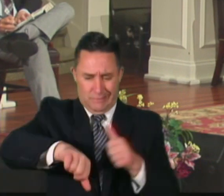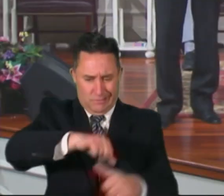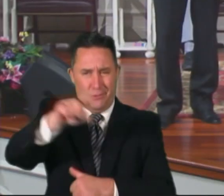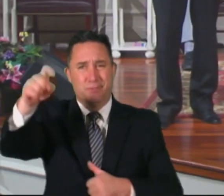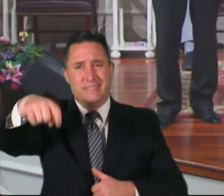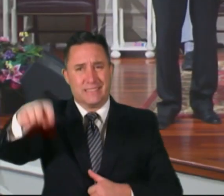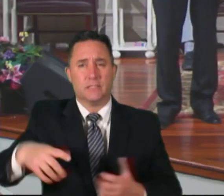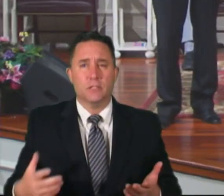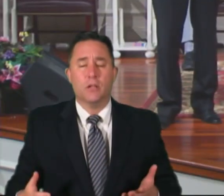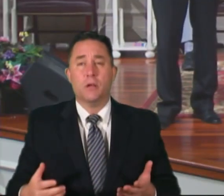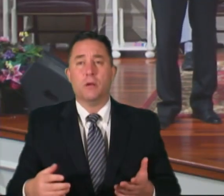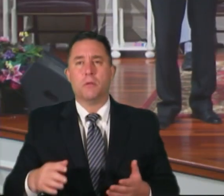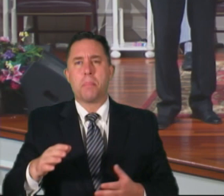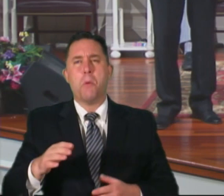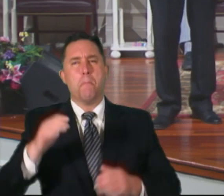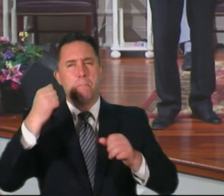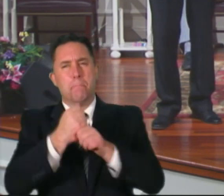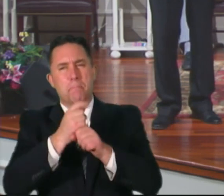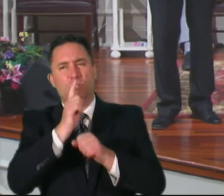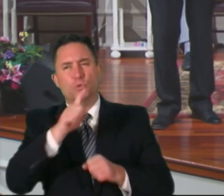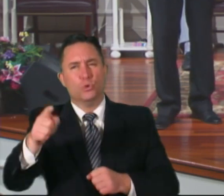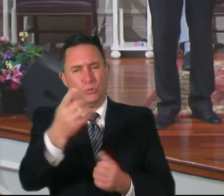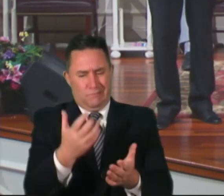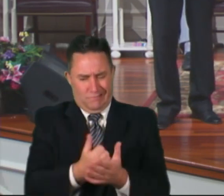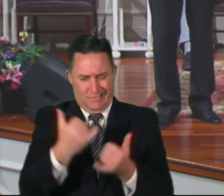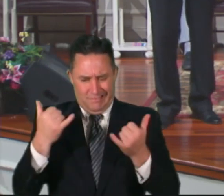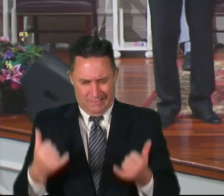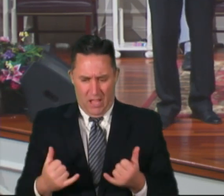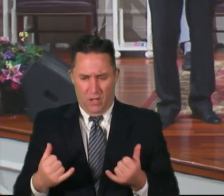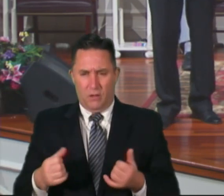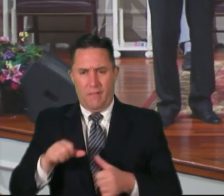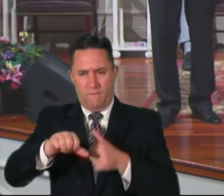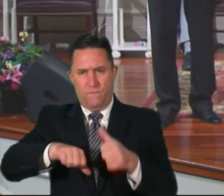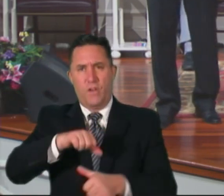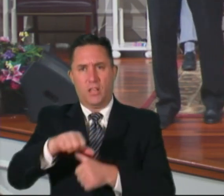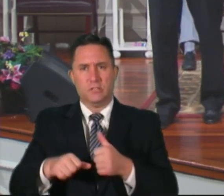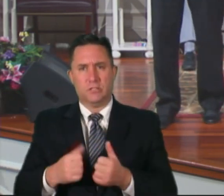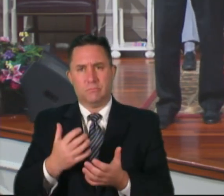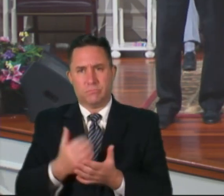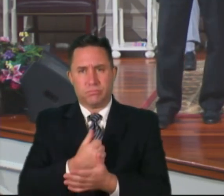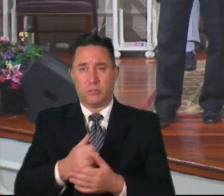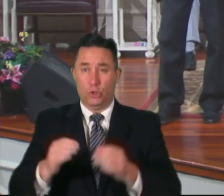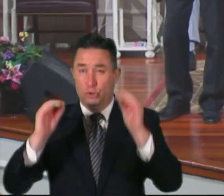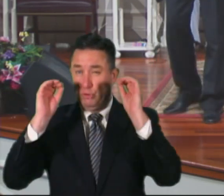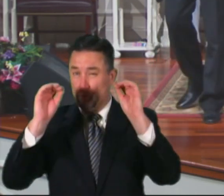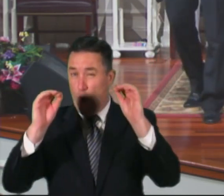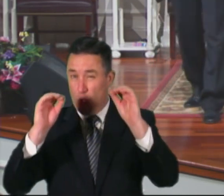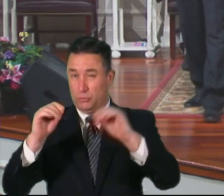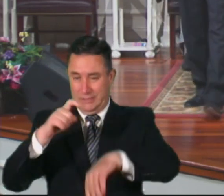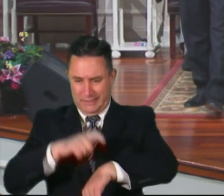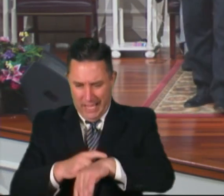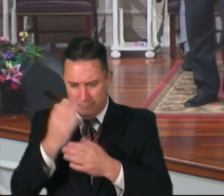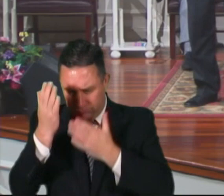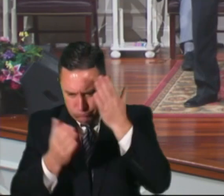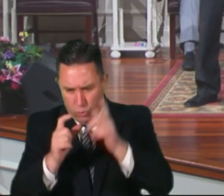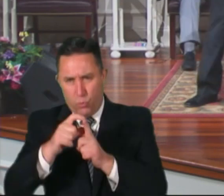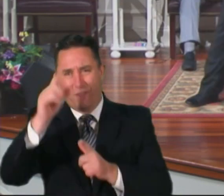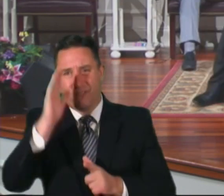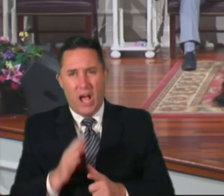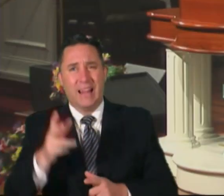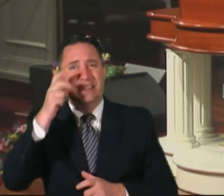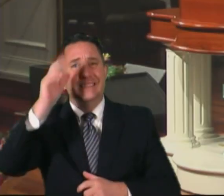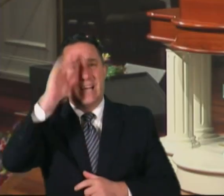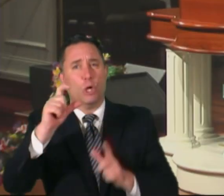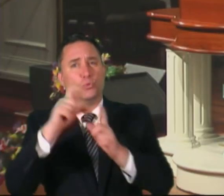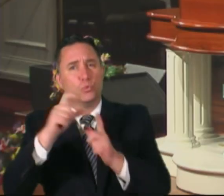other. Hey, listen, make sure you take in nourishment of fellowship, of doctrine. That's time in the Word of God. Listening to